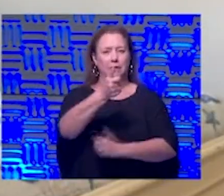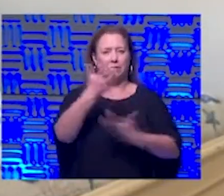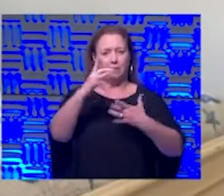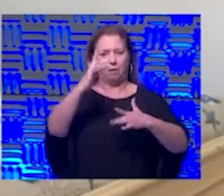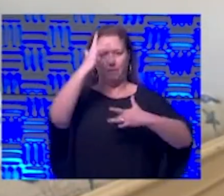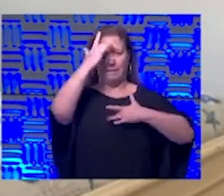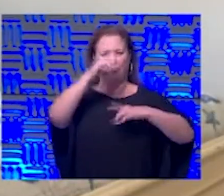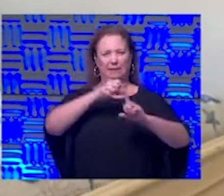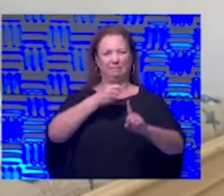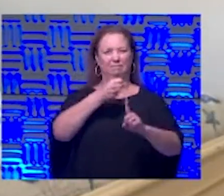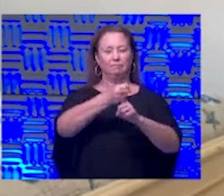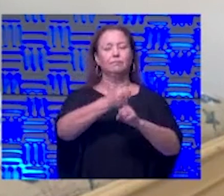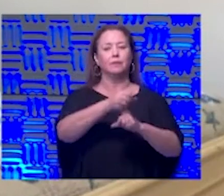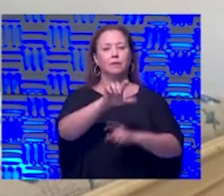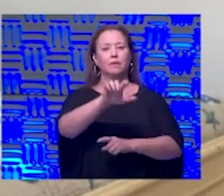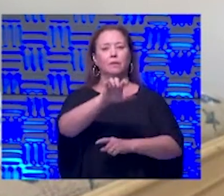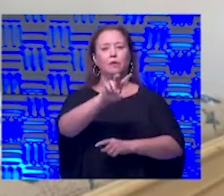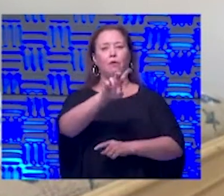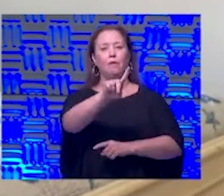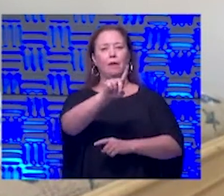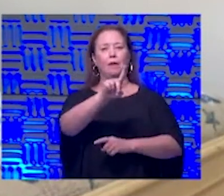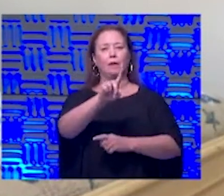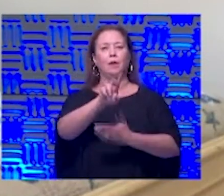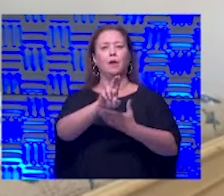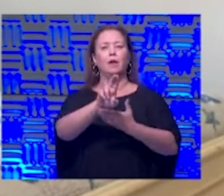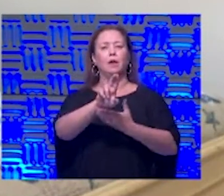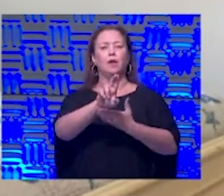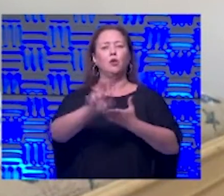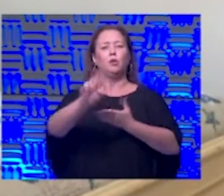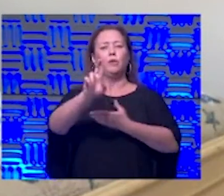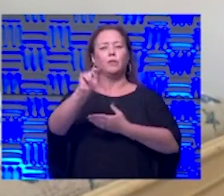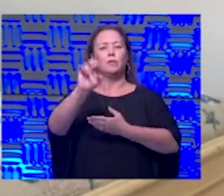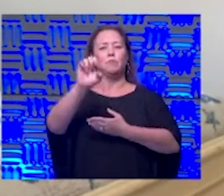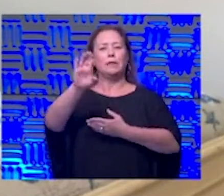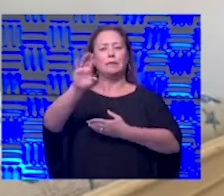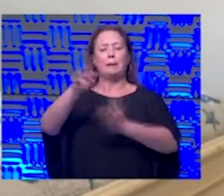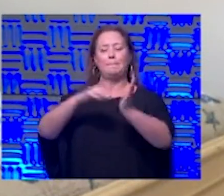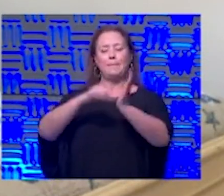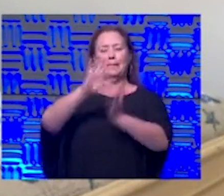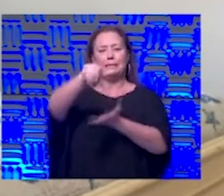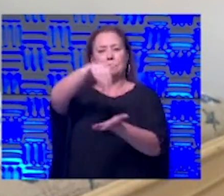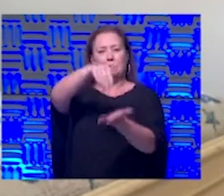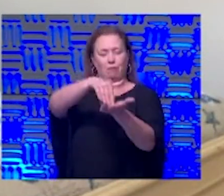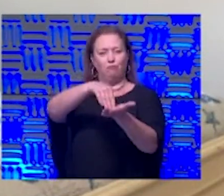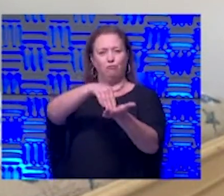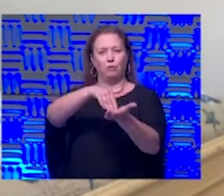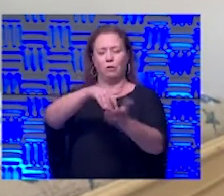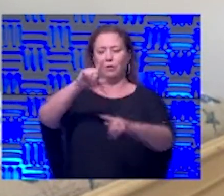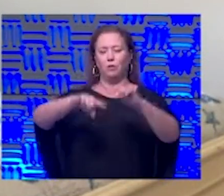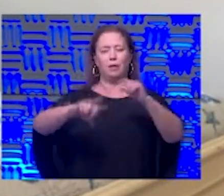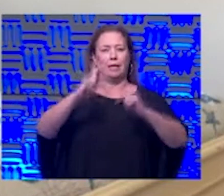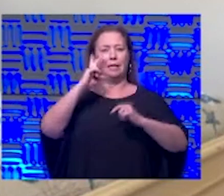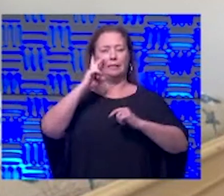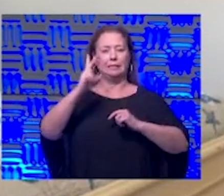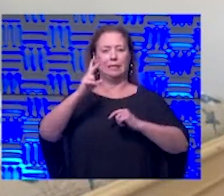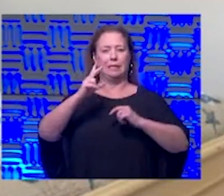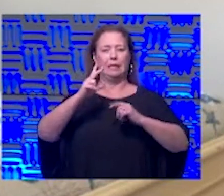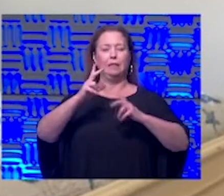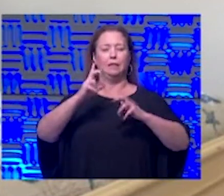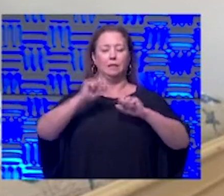with coronavirus that they looked at University of Nebraska Med Center, but other studies as well, where you can see that there is